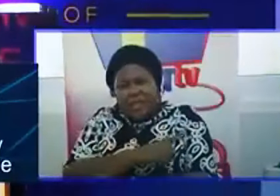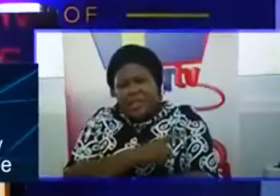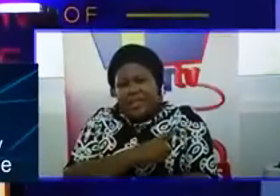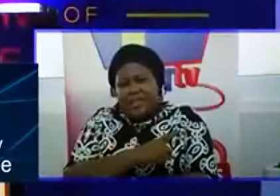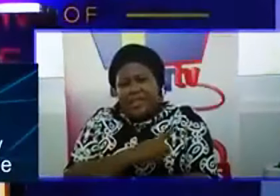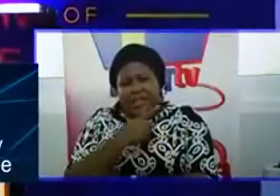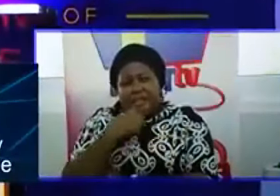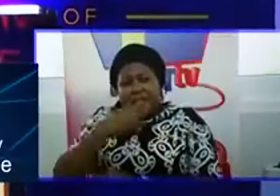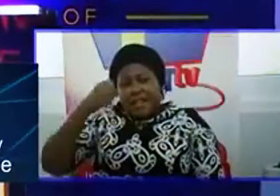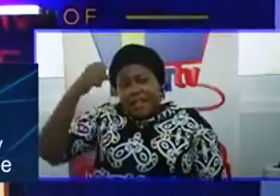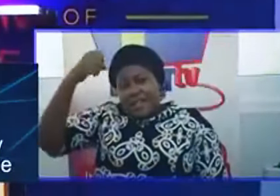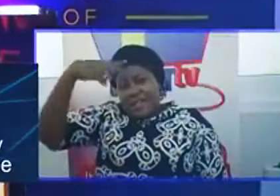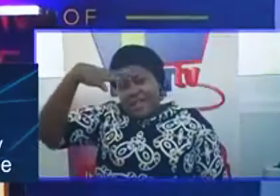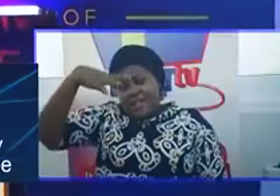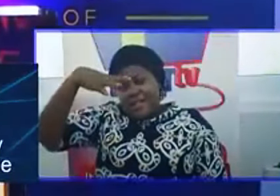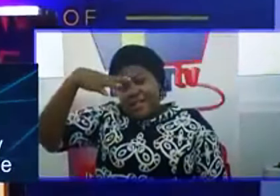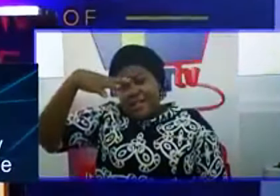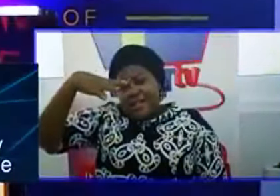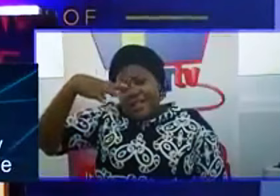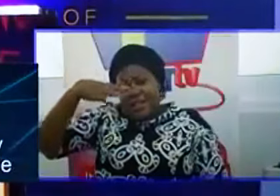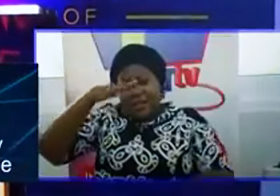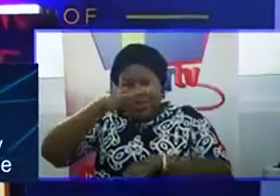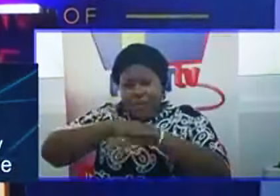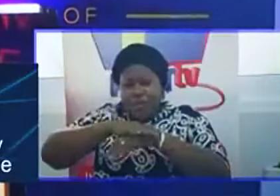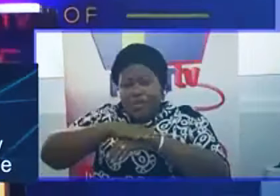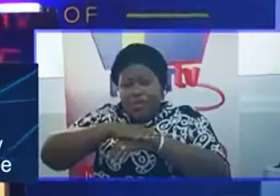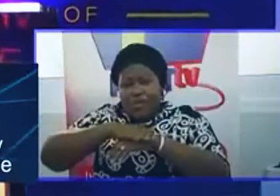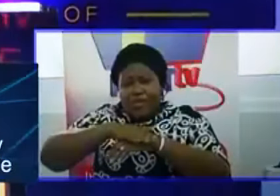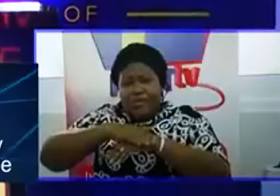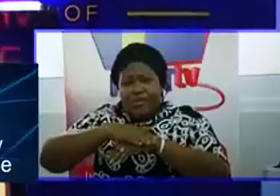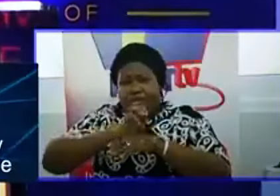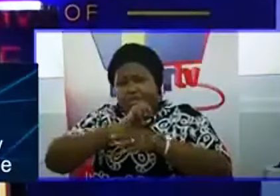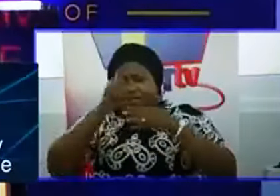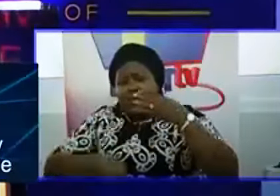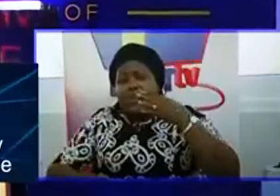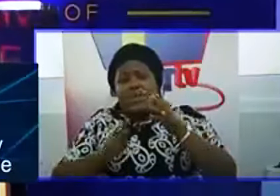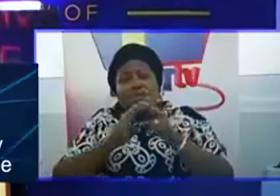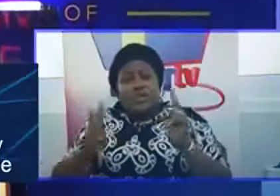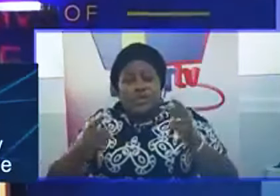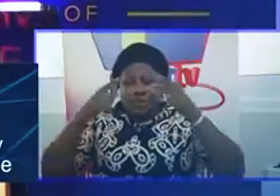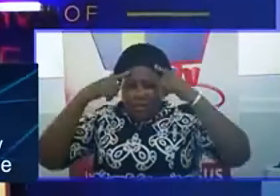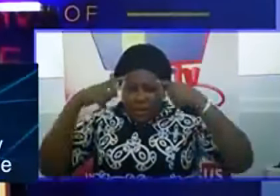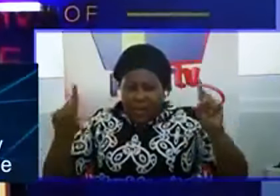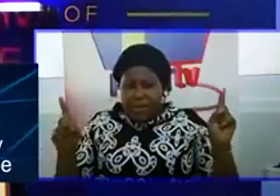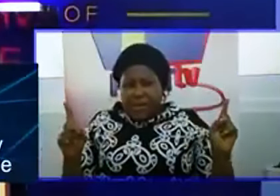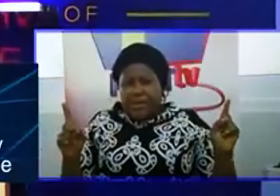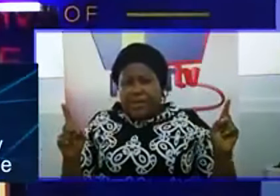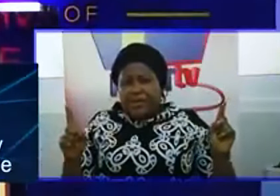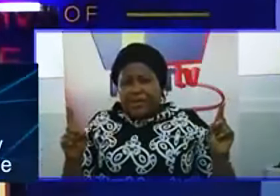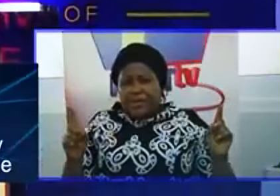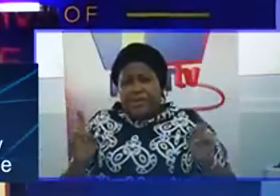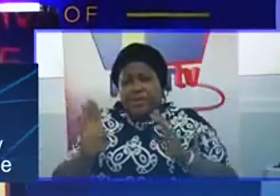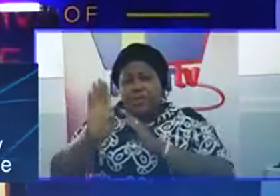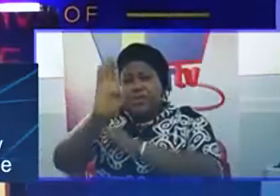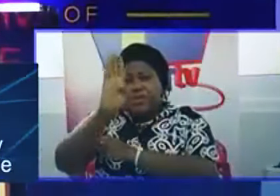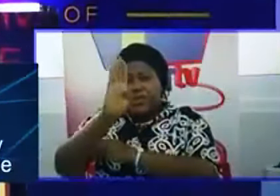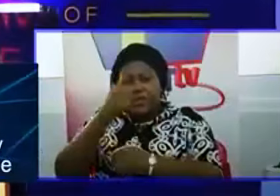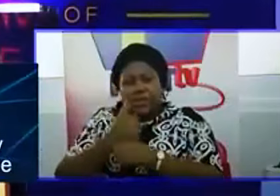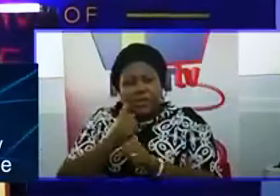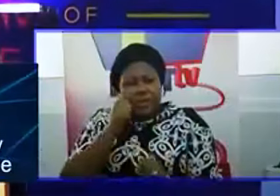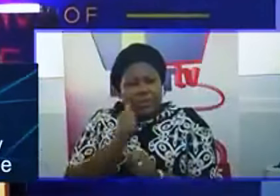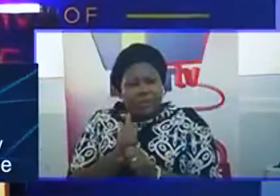of the sky to give lights on the earth. And it was so. God made two great